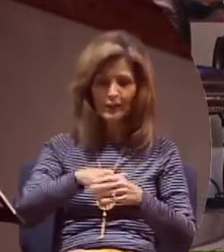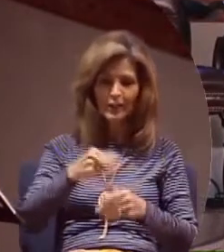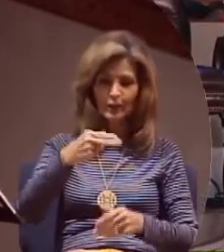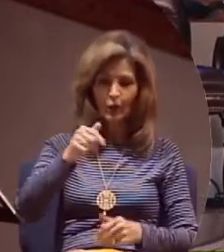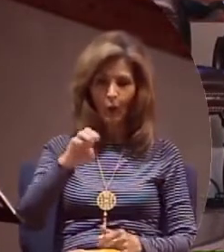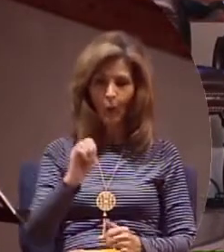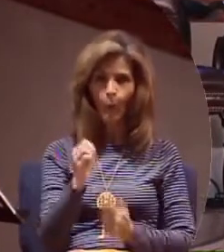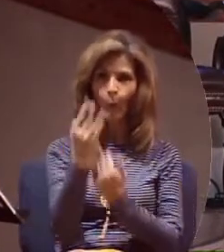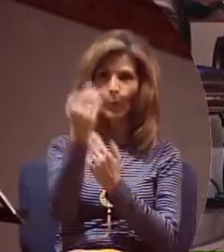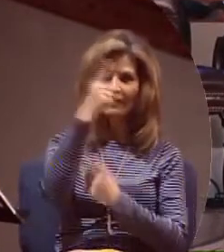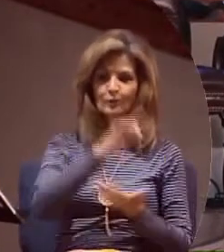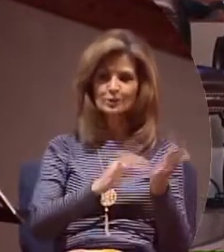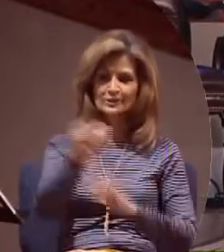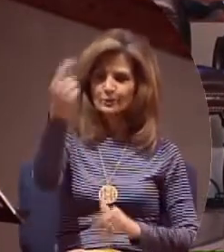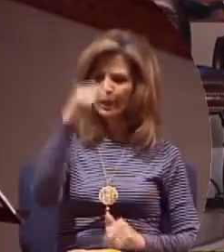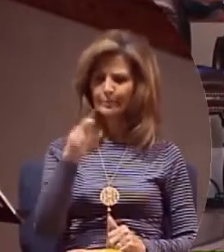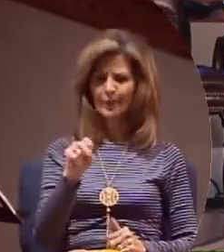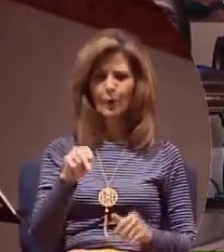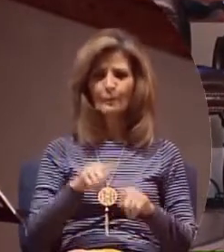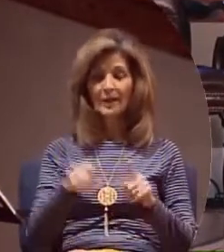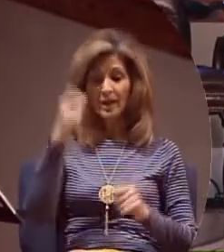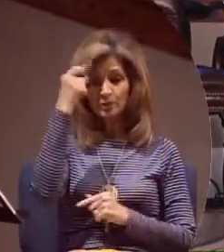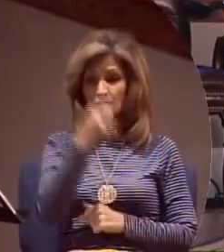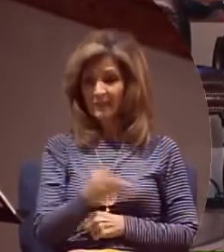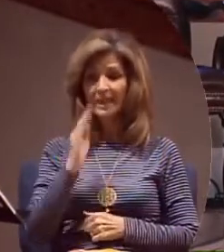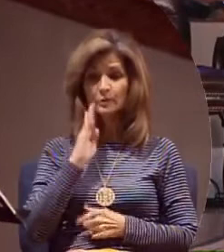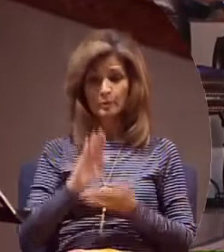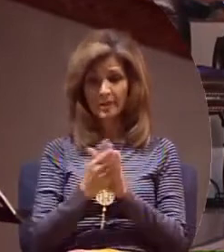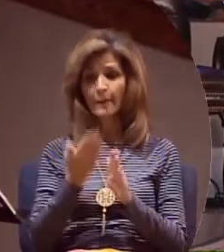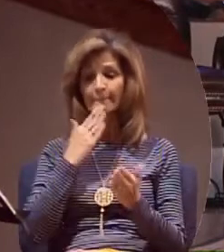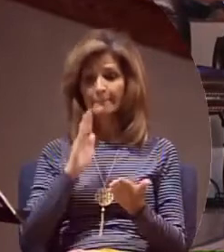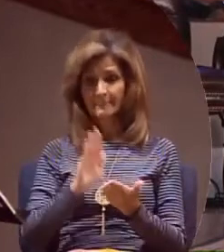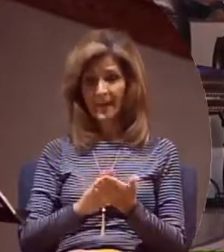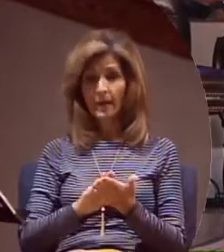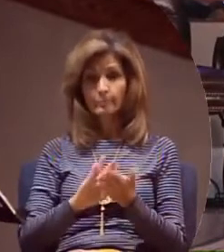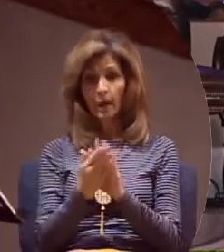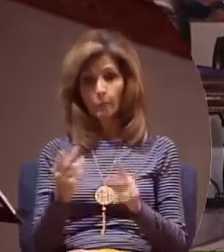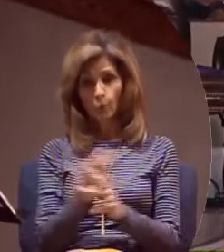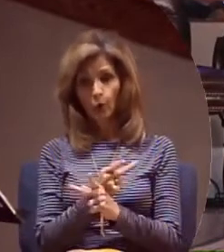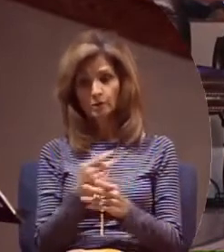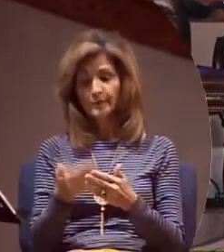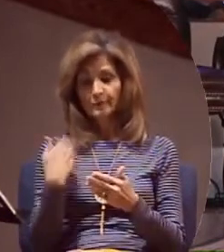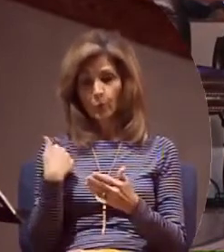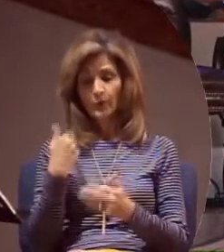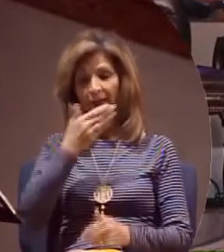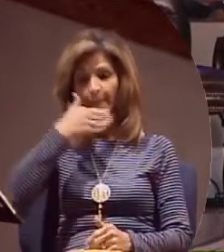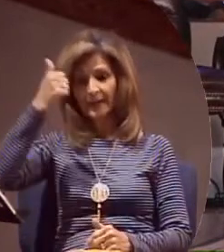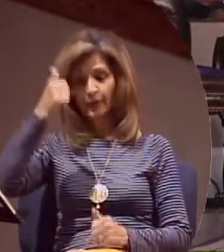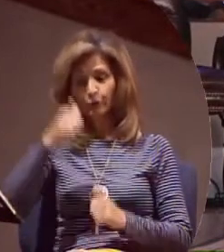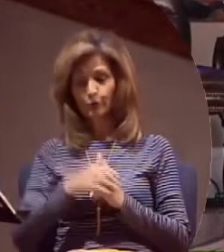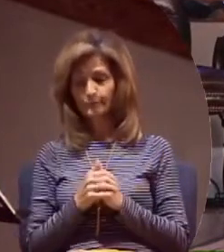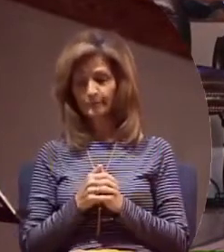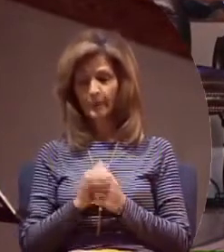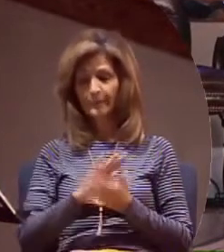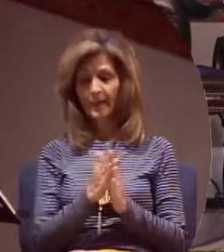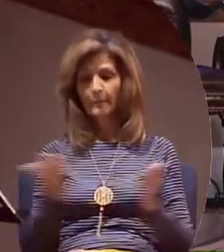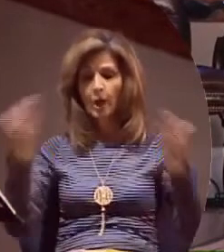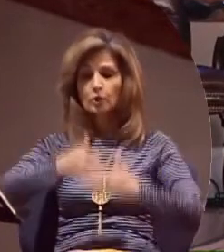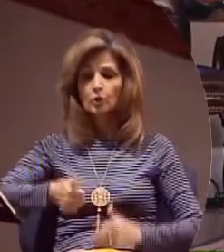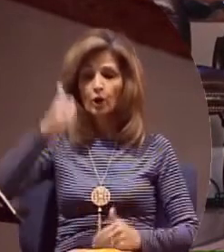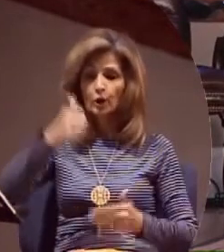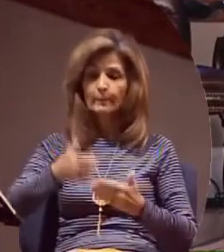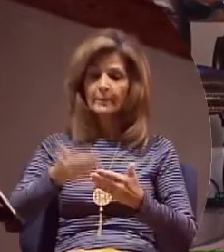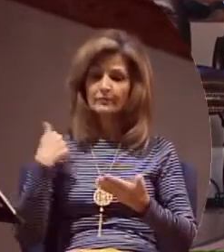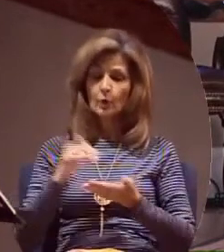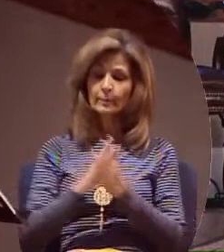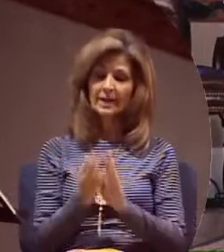of Jesus. But let's just understand, things are going to get bad. They're going to get worse before they get better. It's going to get darker before it gets